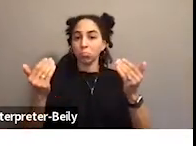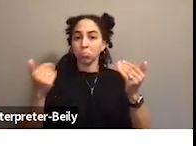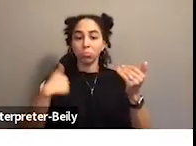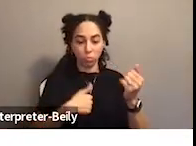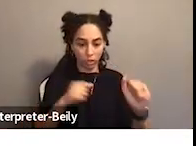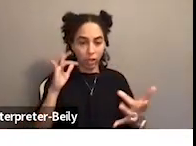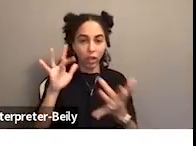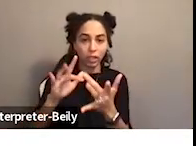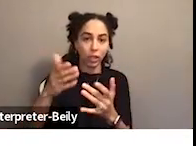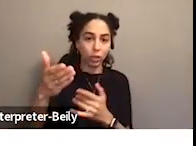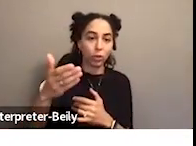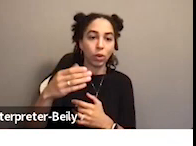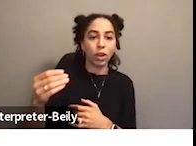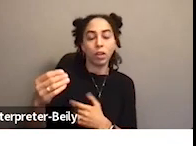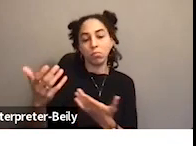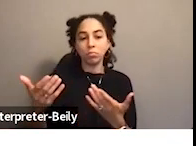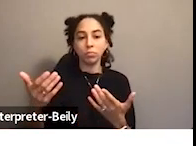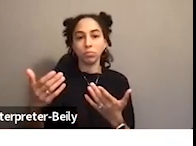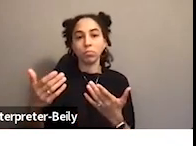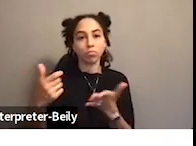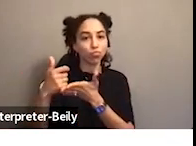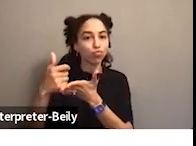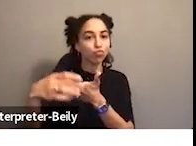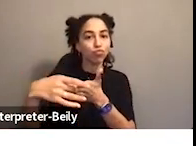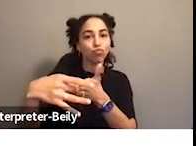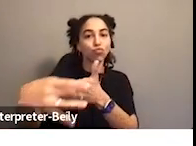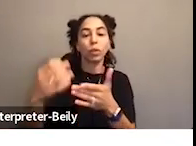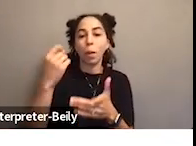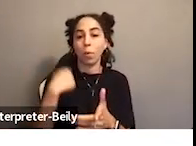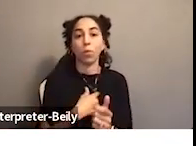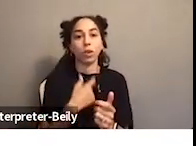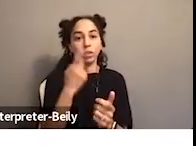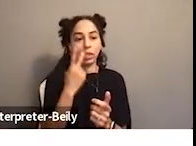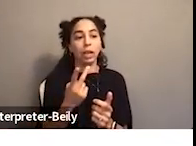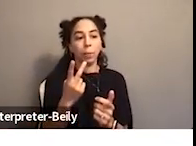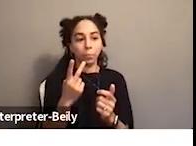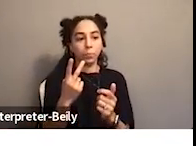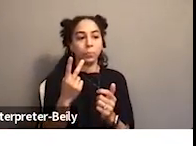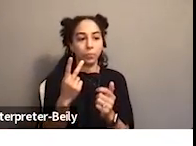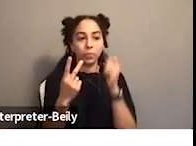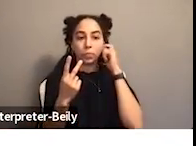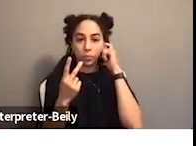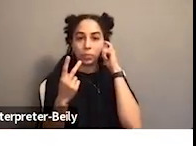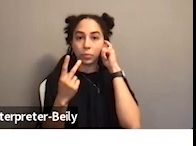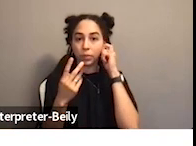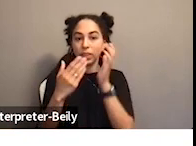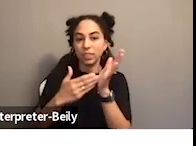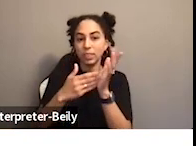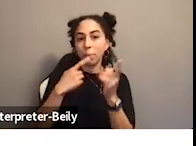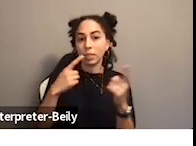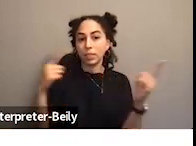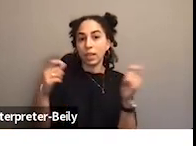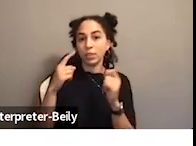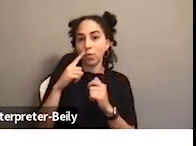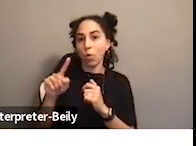out to you and kind of walk that through. But we are seeing, we've had some success with getting in there with teams